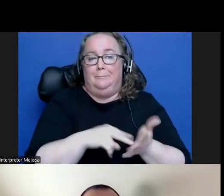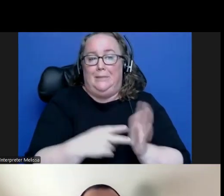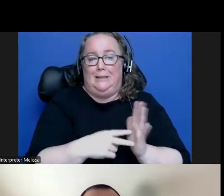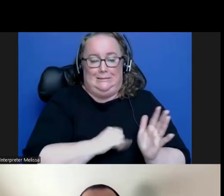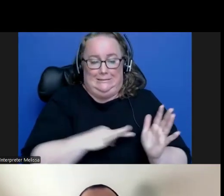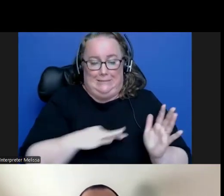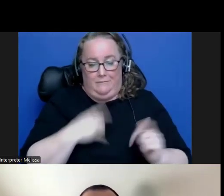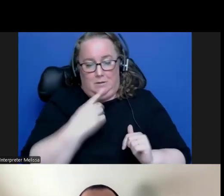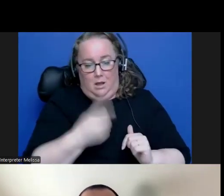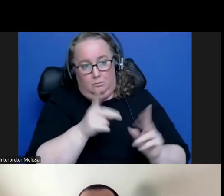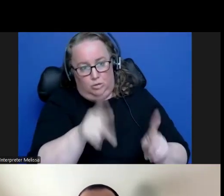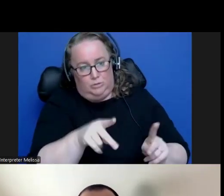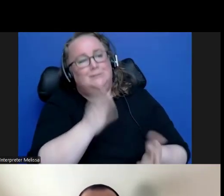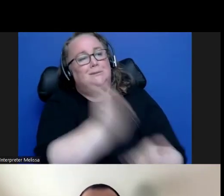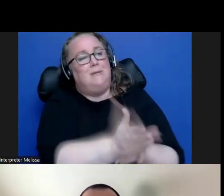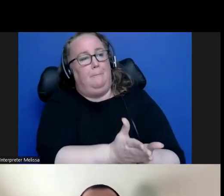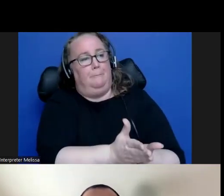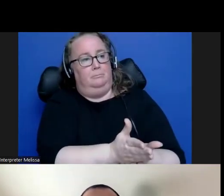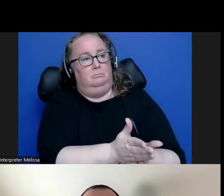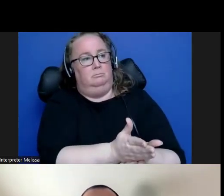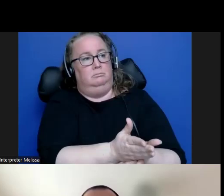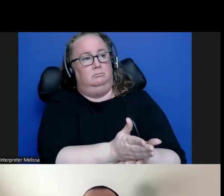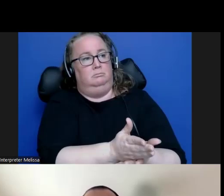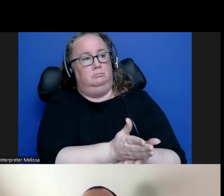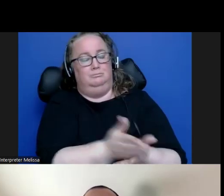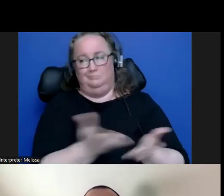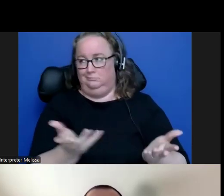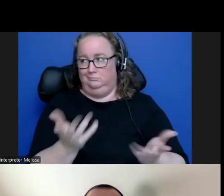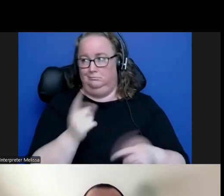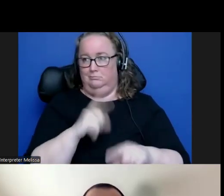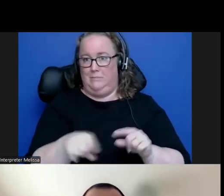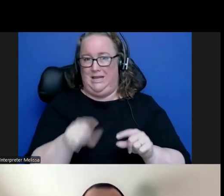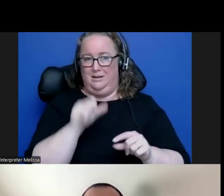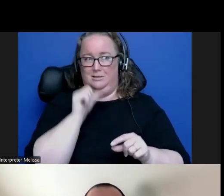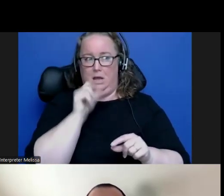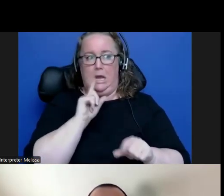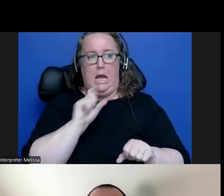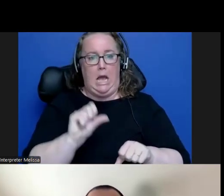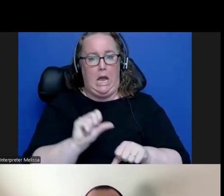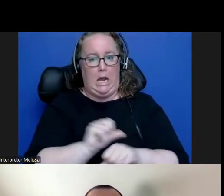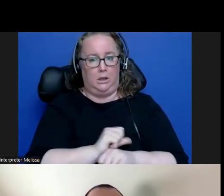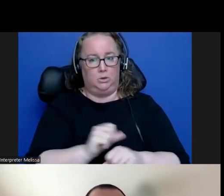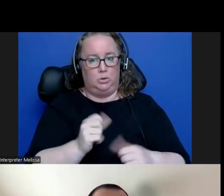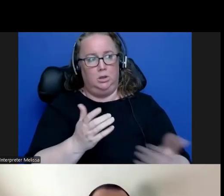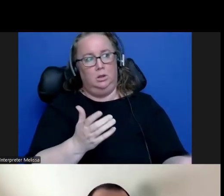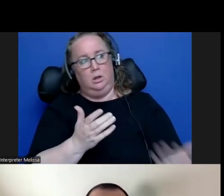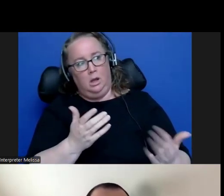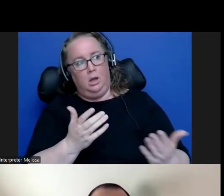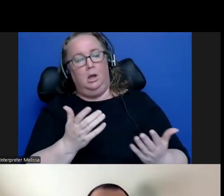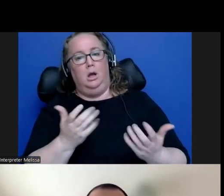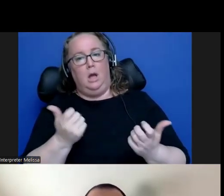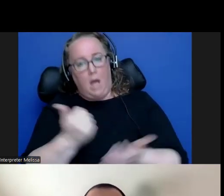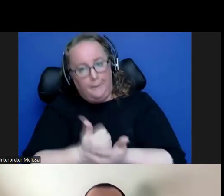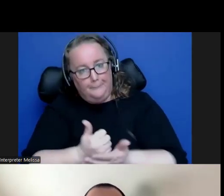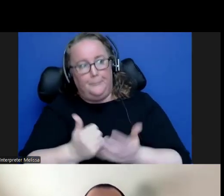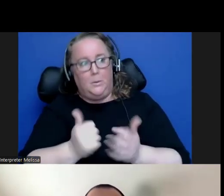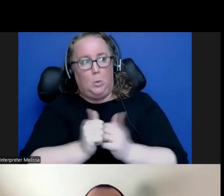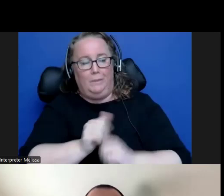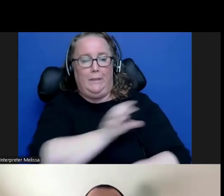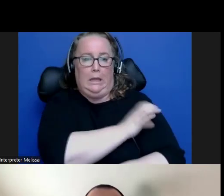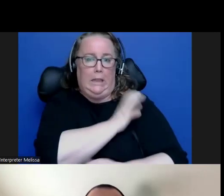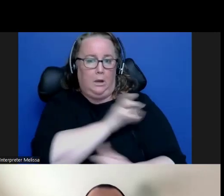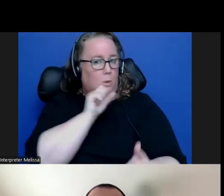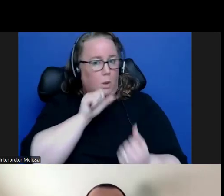telling someone to stop a behavior, not actually engaging them in a thoughtful clinical way.